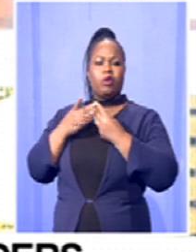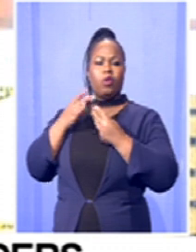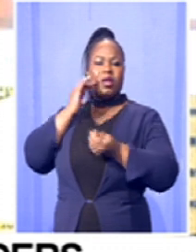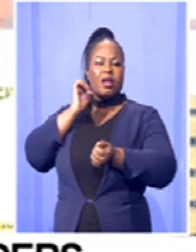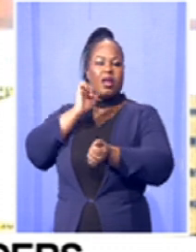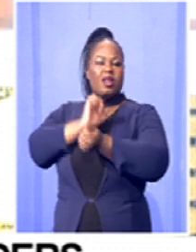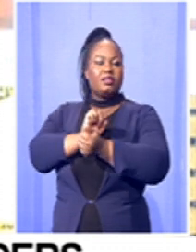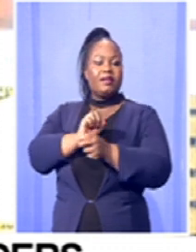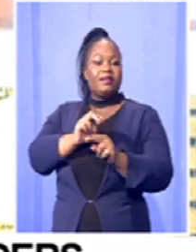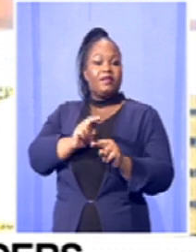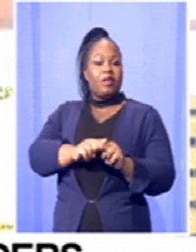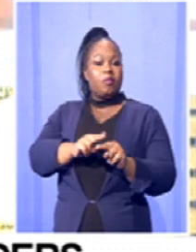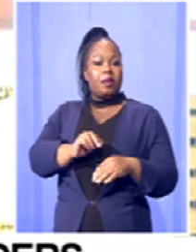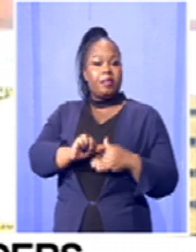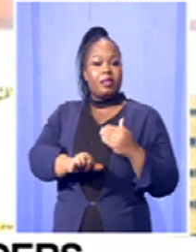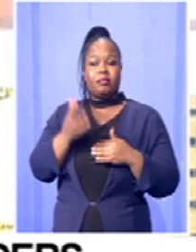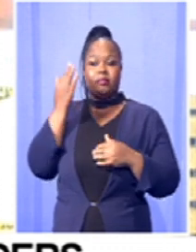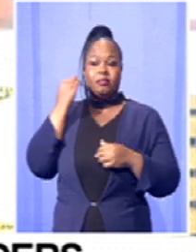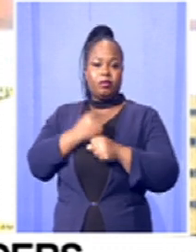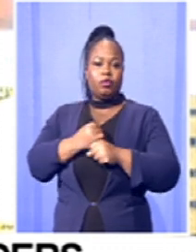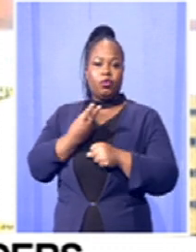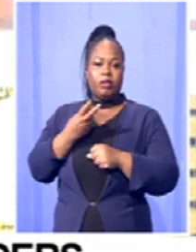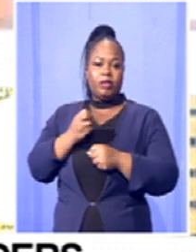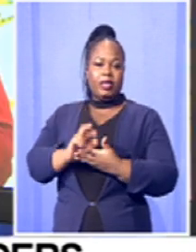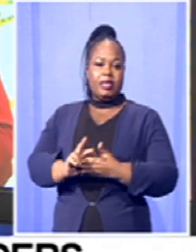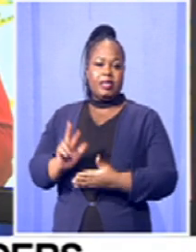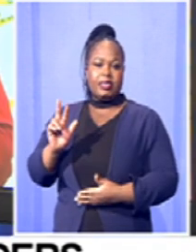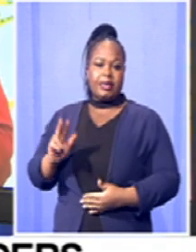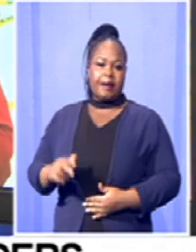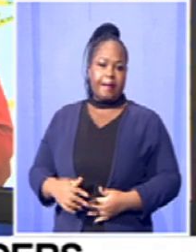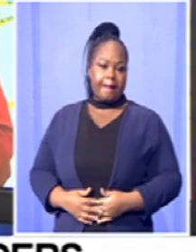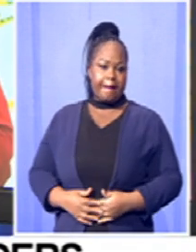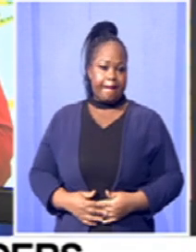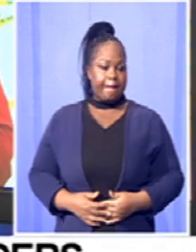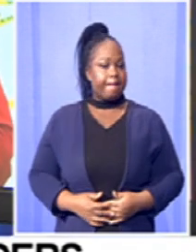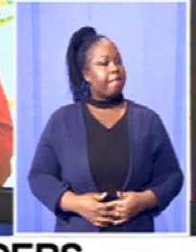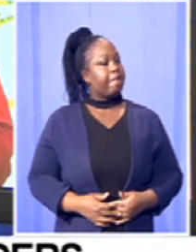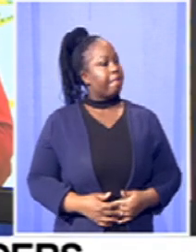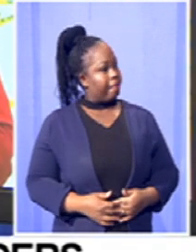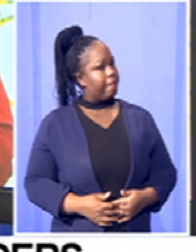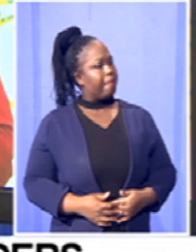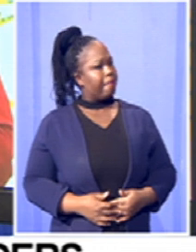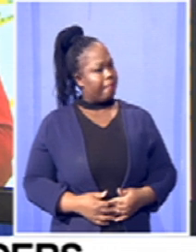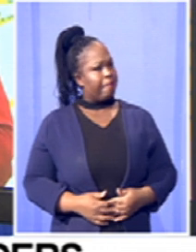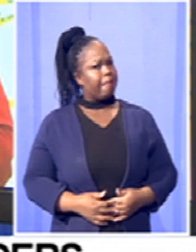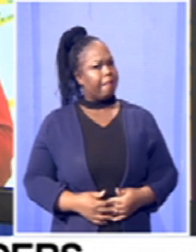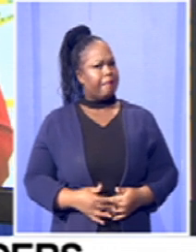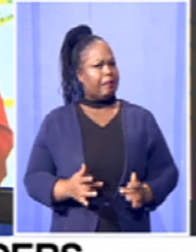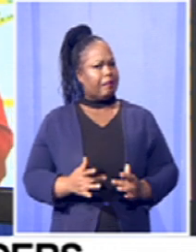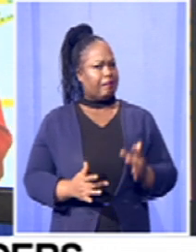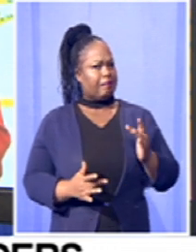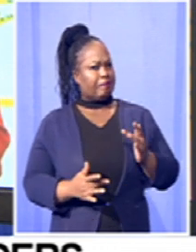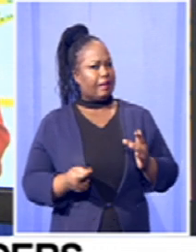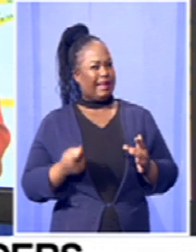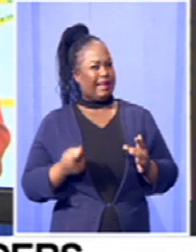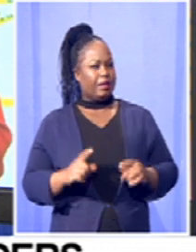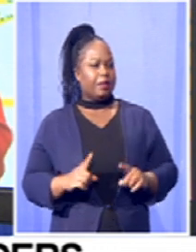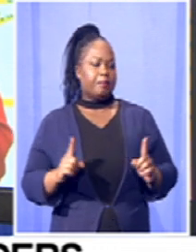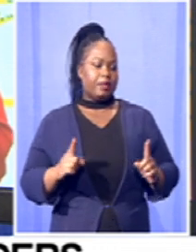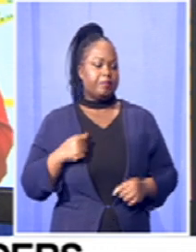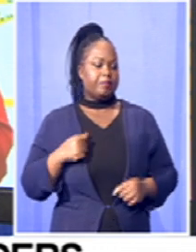arrest in February 2018. Well, an unstable connection there, but I think we get the gist of